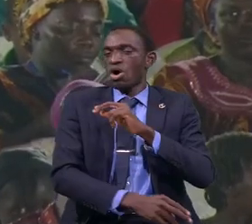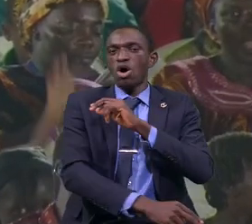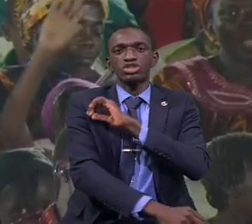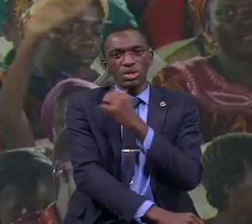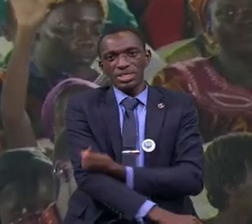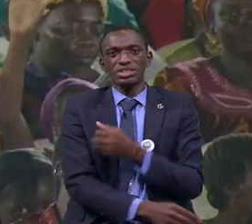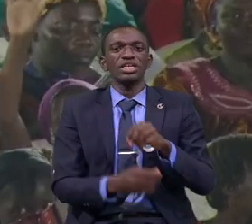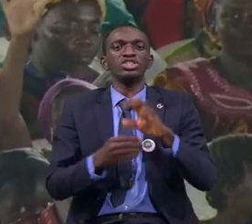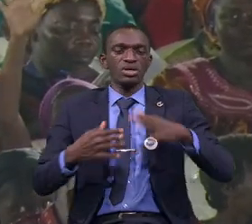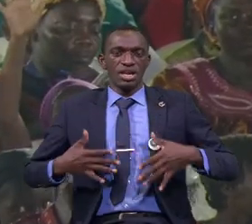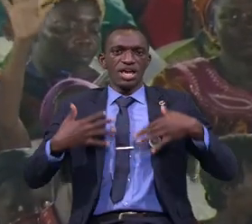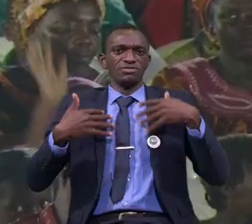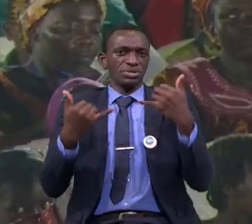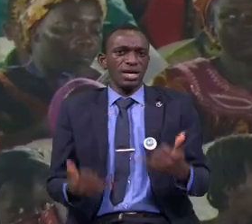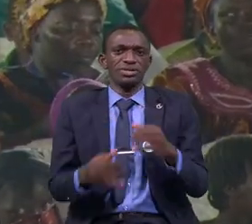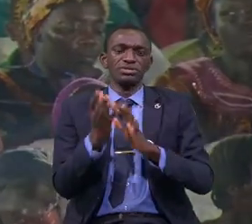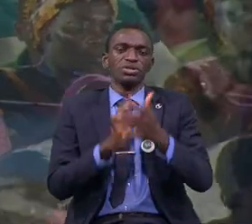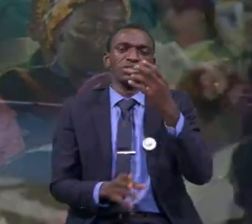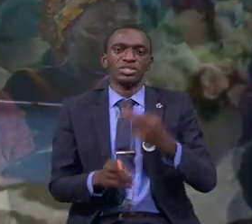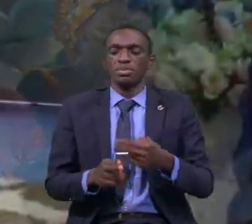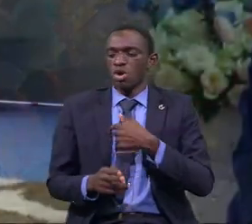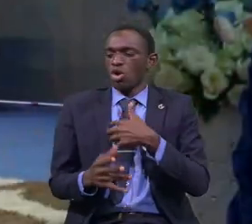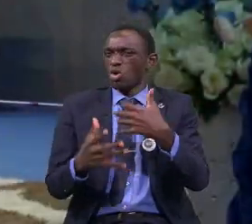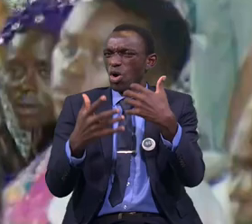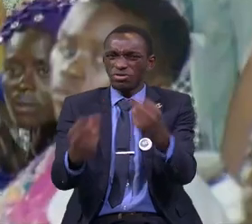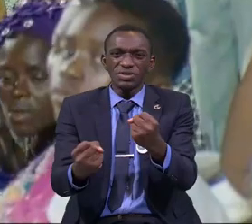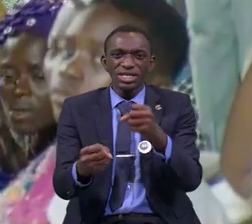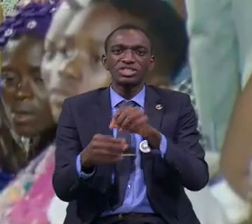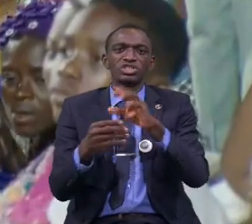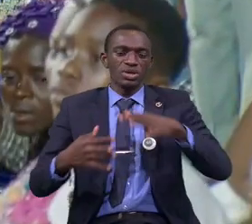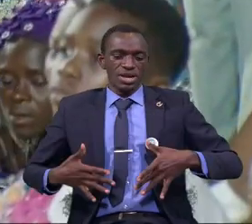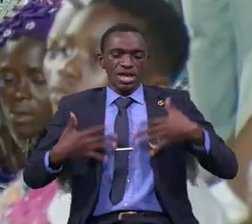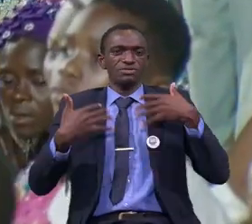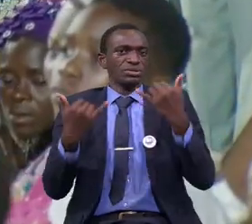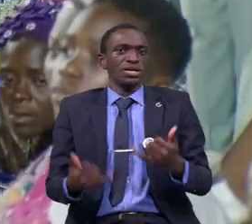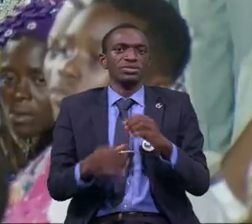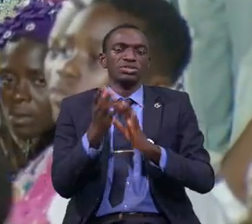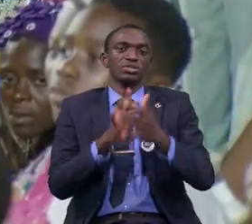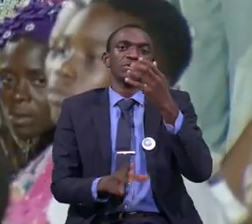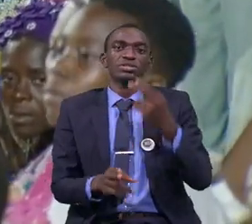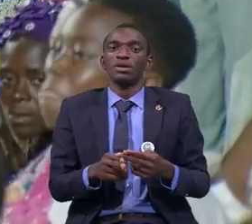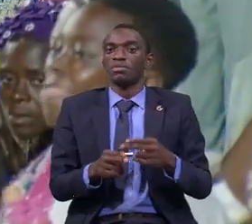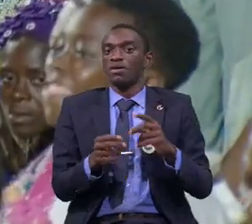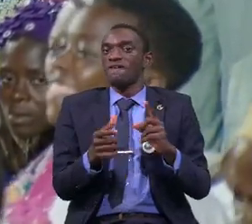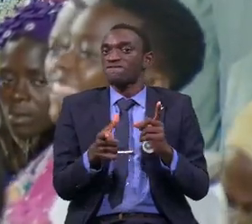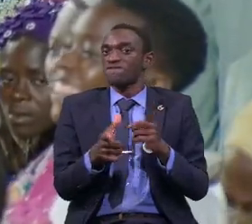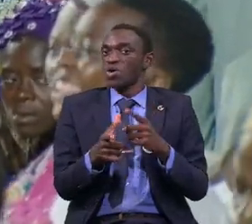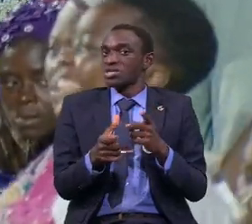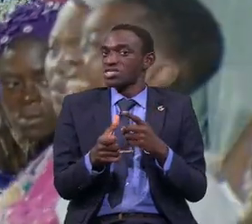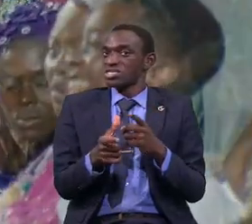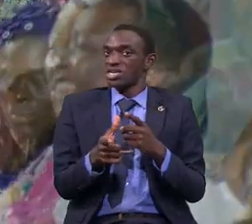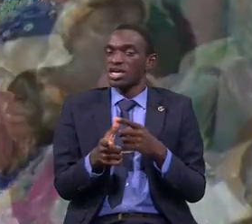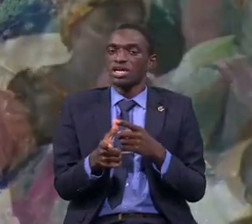tonight. Confidence in your life tonight. First, the cleansing cure.